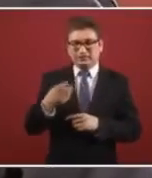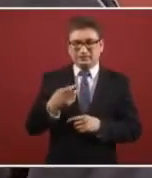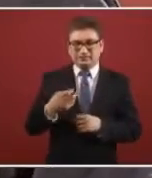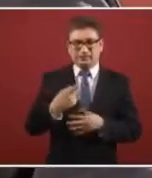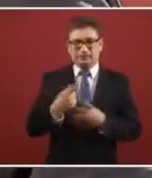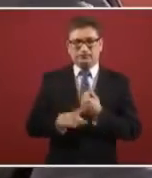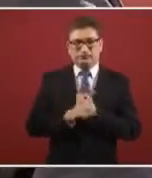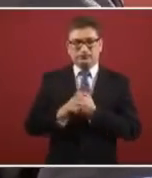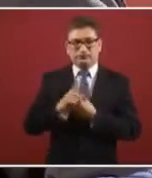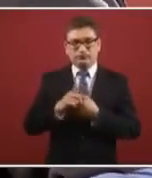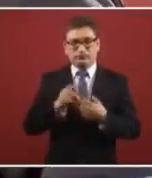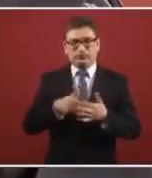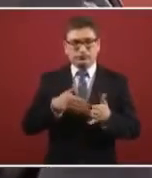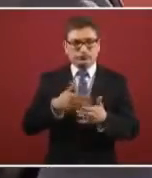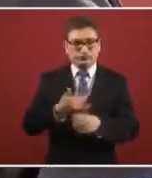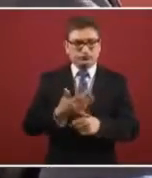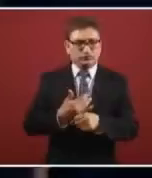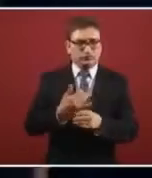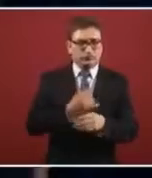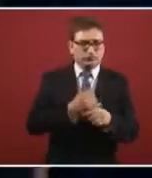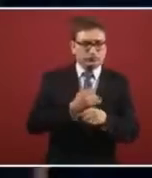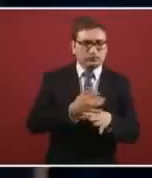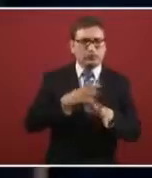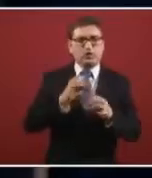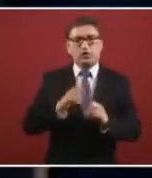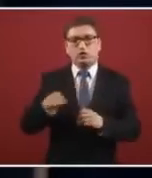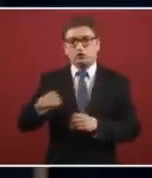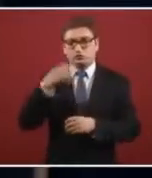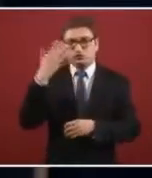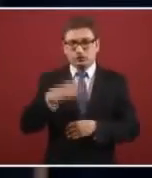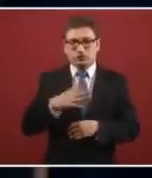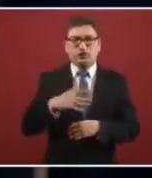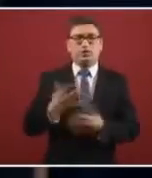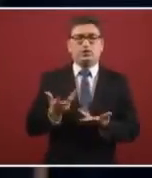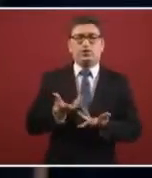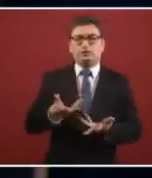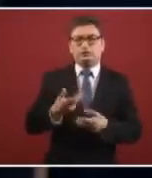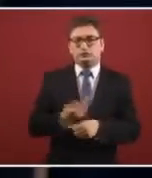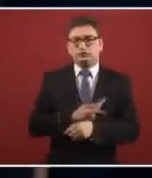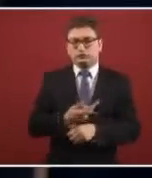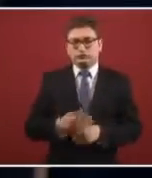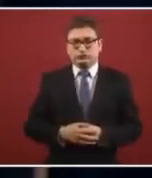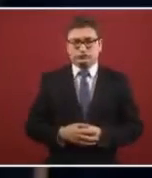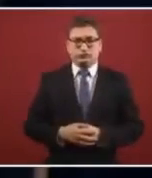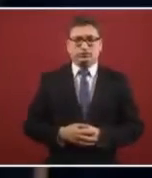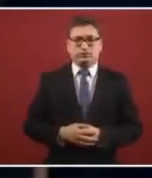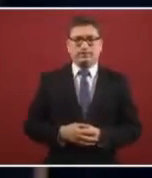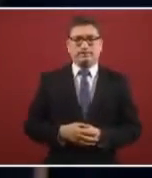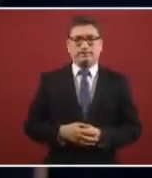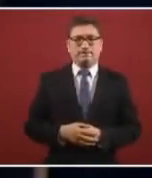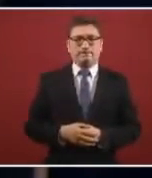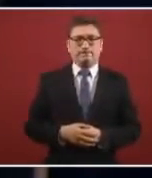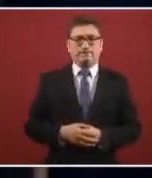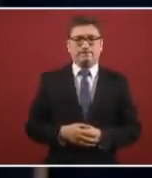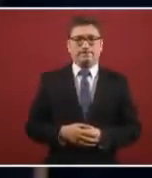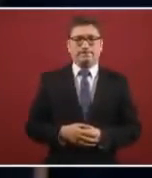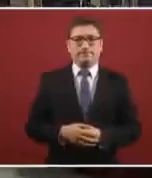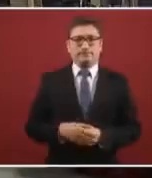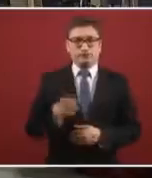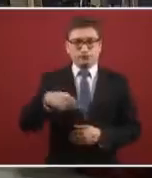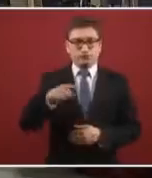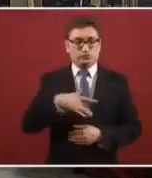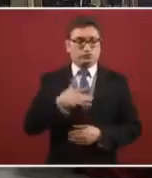This would be a, are you aware of this, that these people that are in jail that